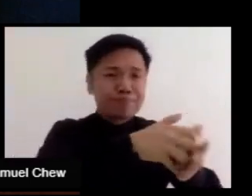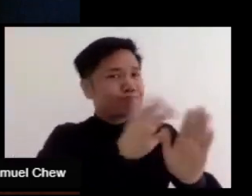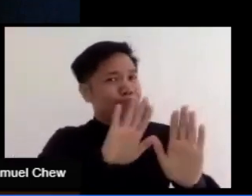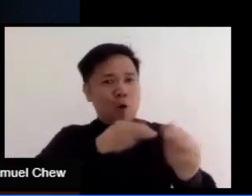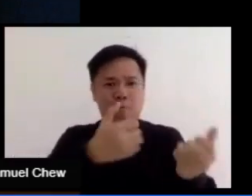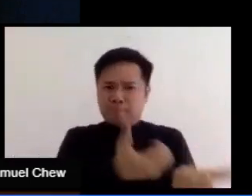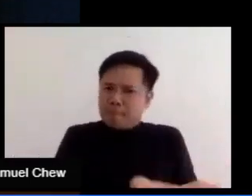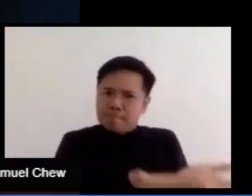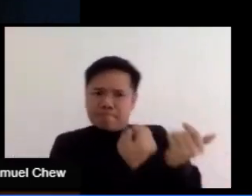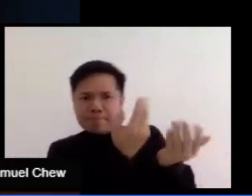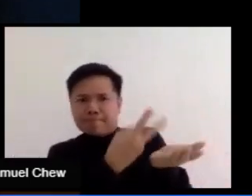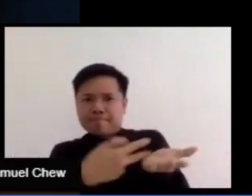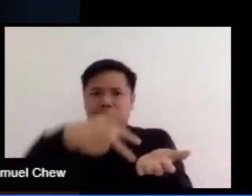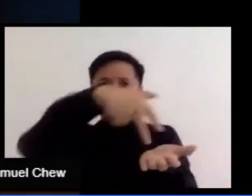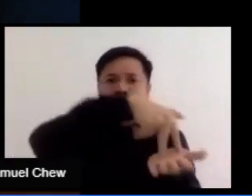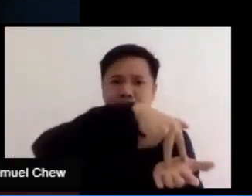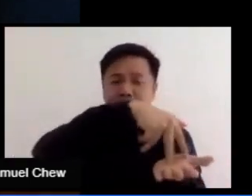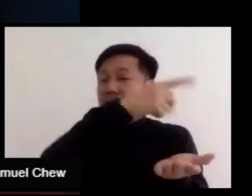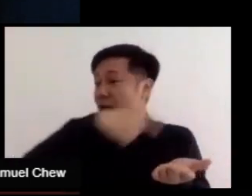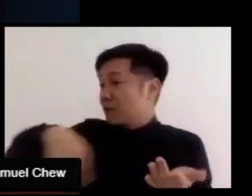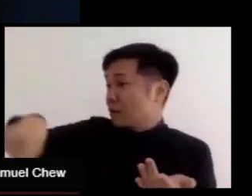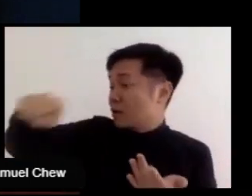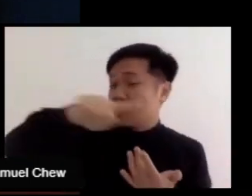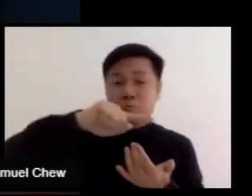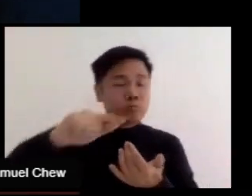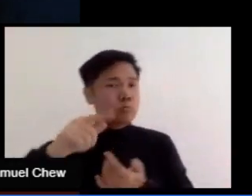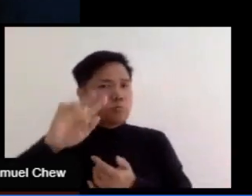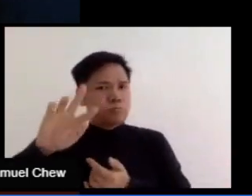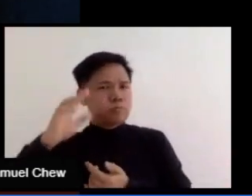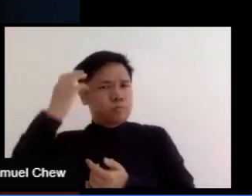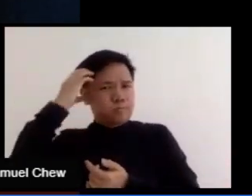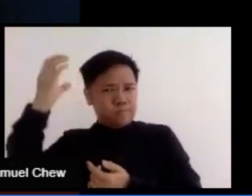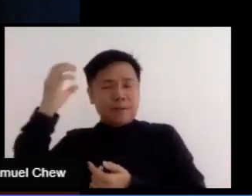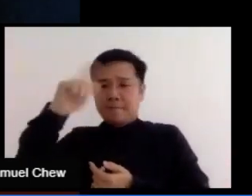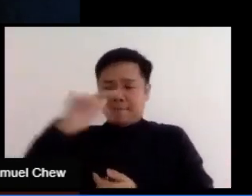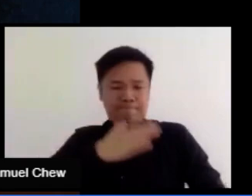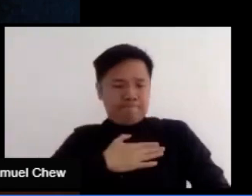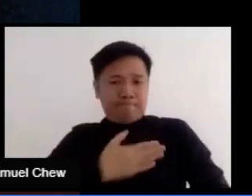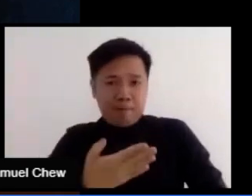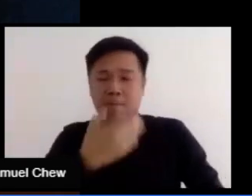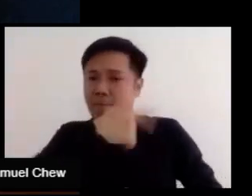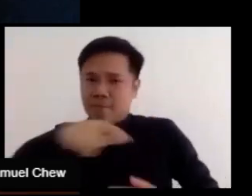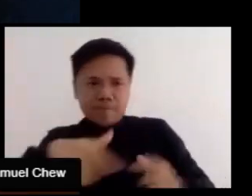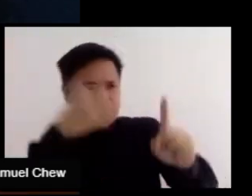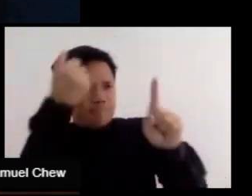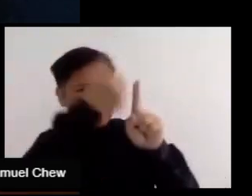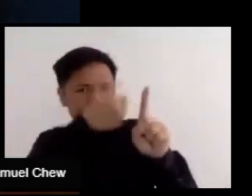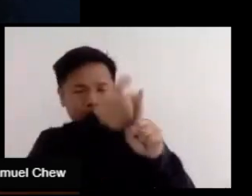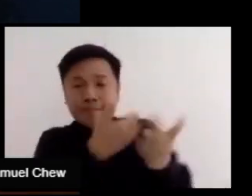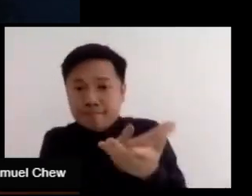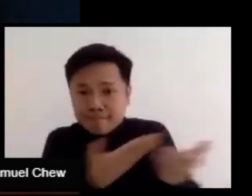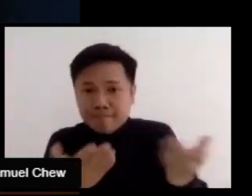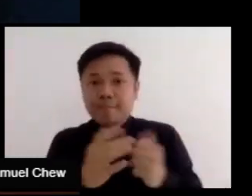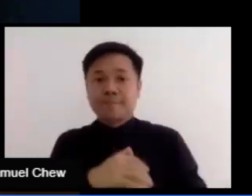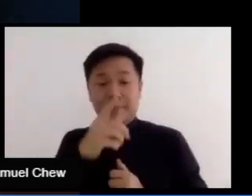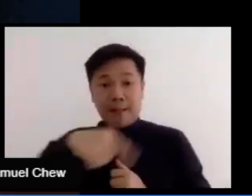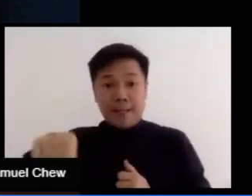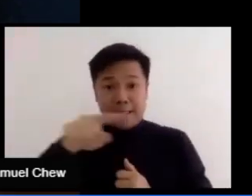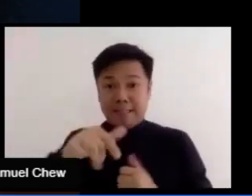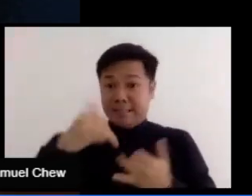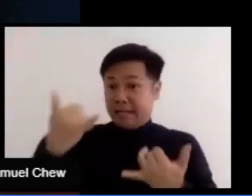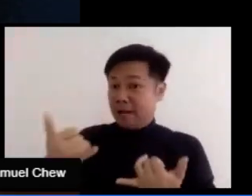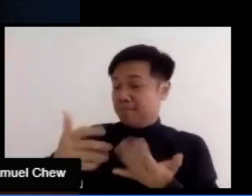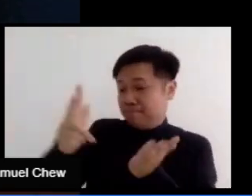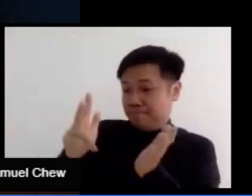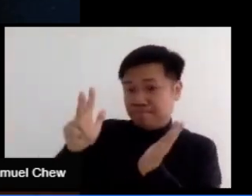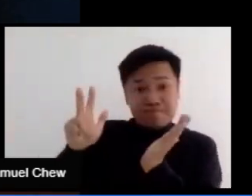strong political will and tools to design and implement effective and comprehensive policy responses. Through the endorsement of the action plan